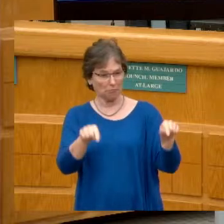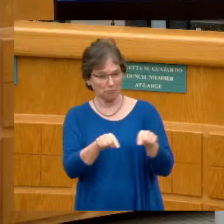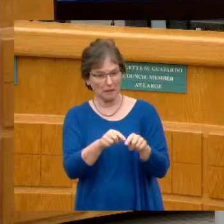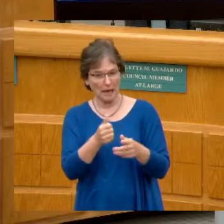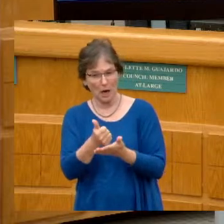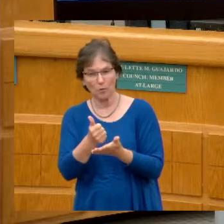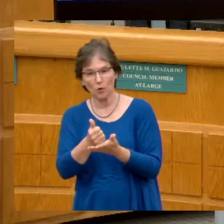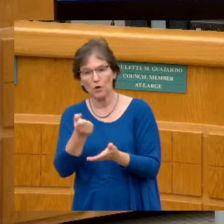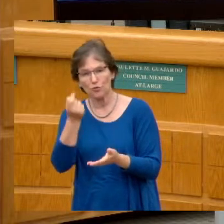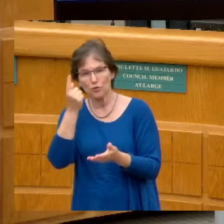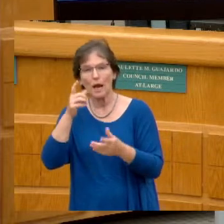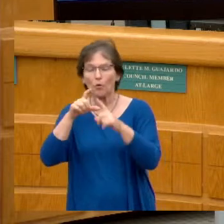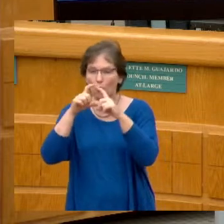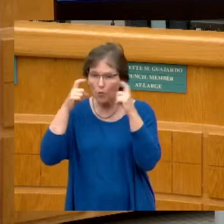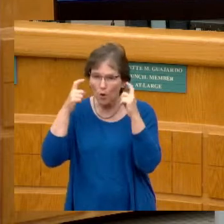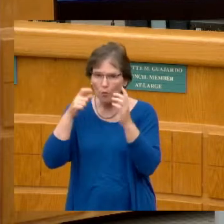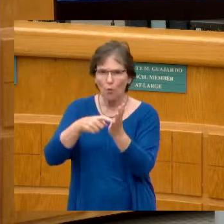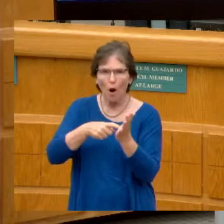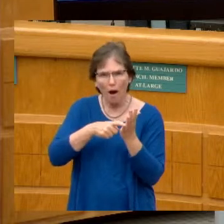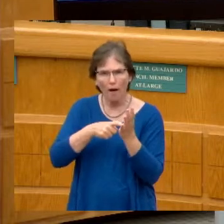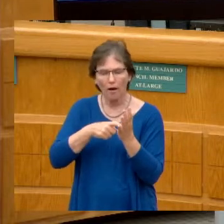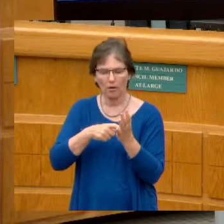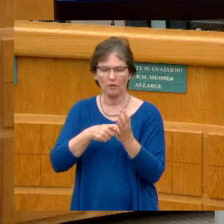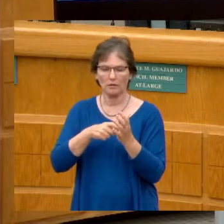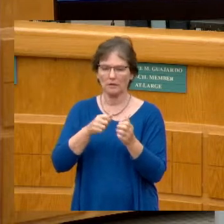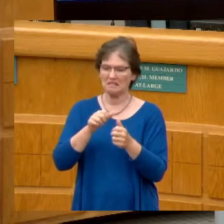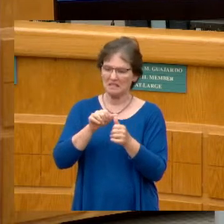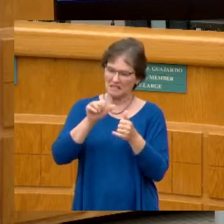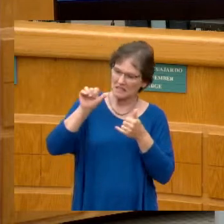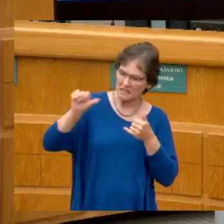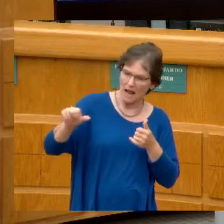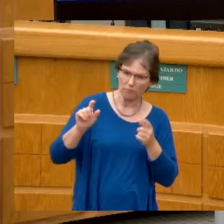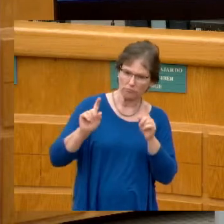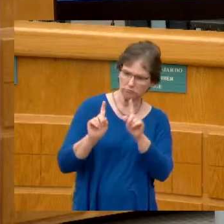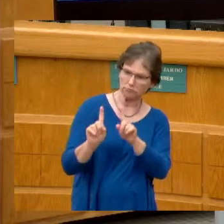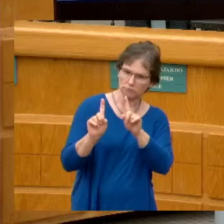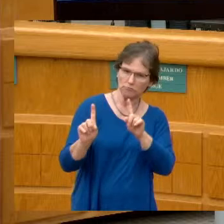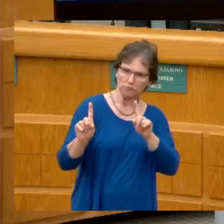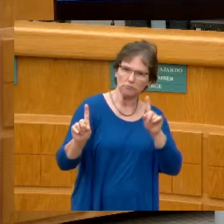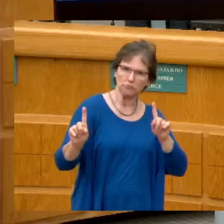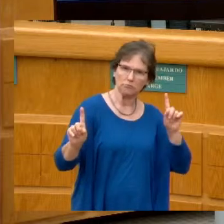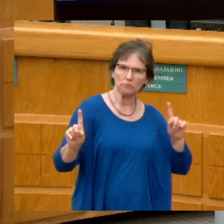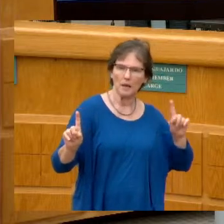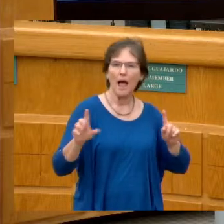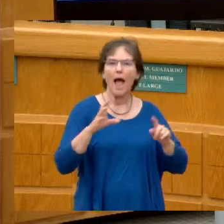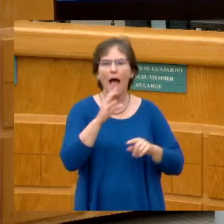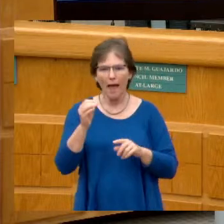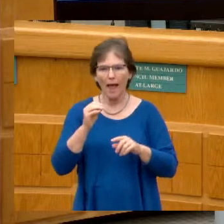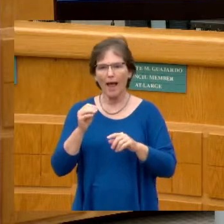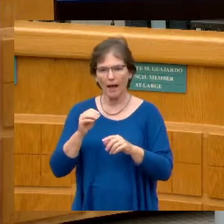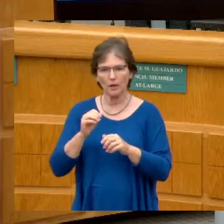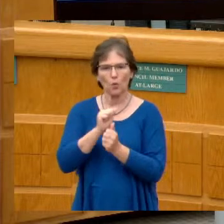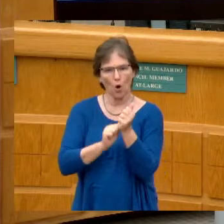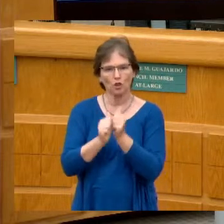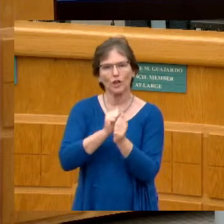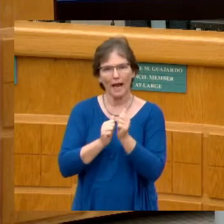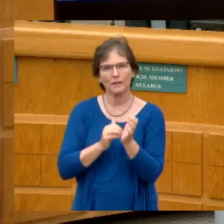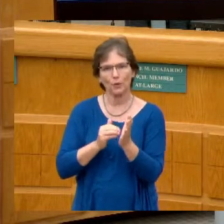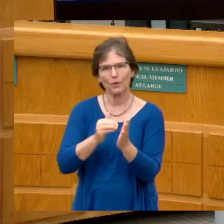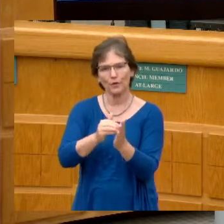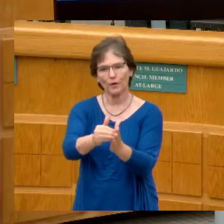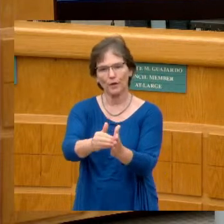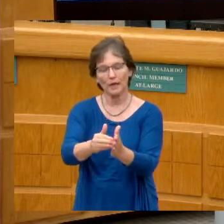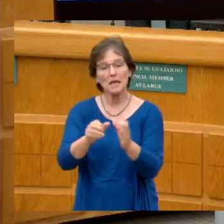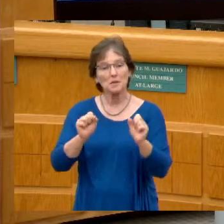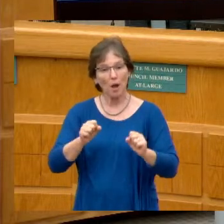Now, finally, our fifth and final point on public health and safety is I'd like to give you an update on voter health and safety outreach program that